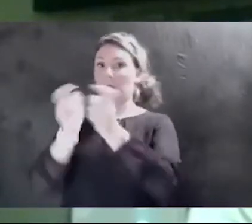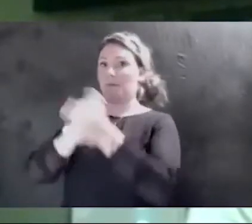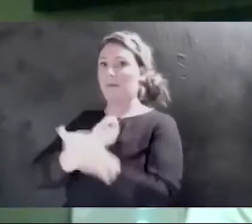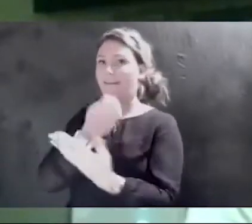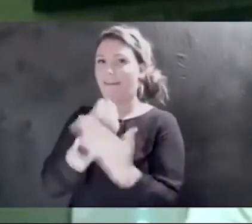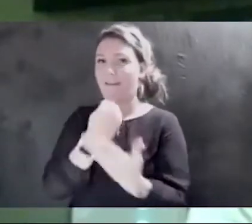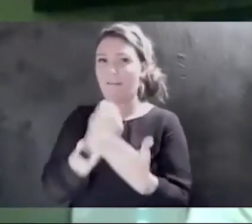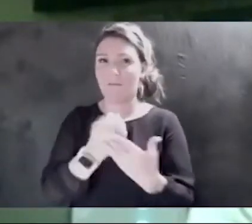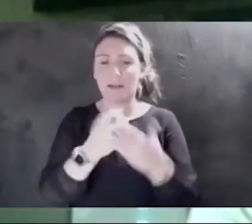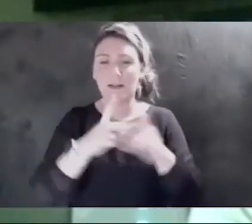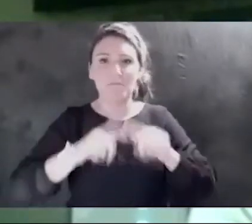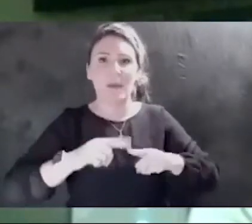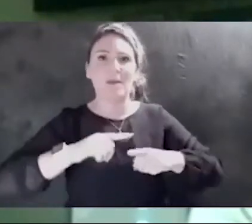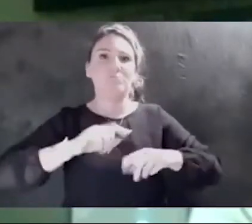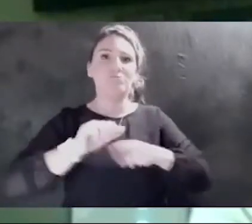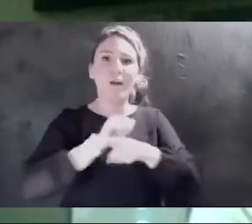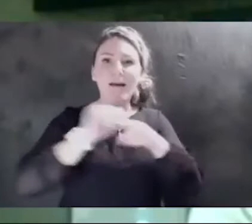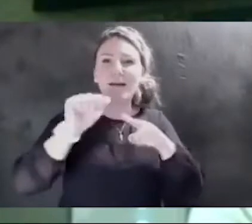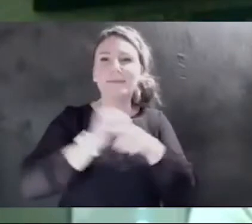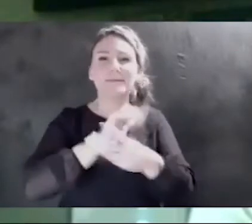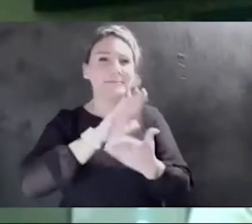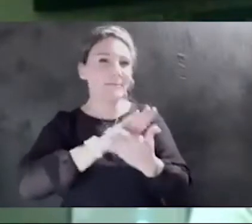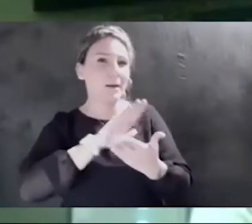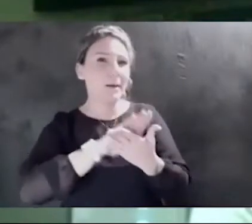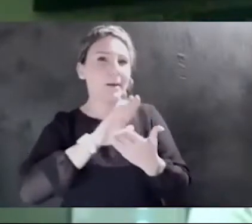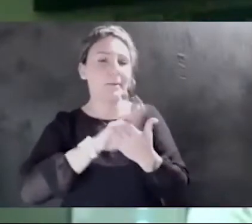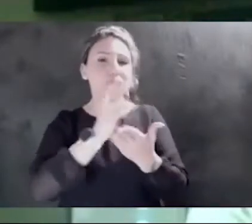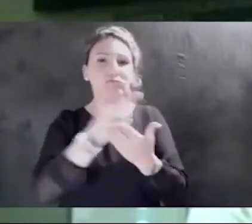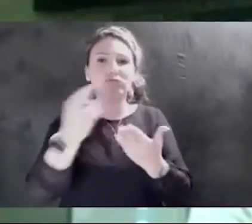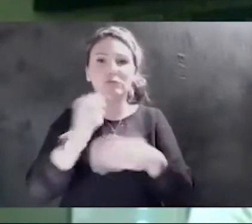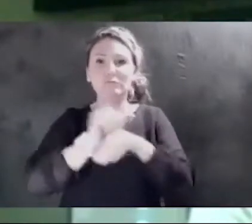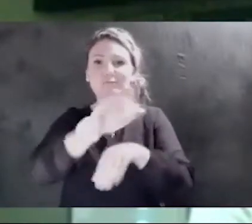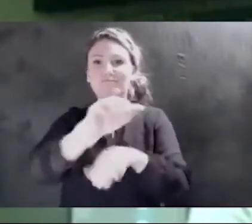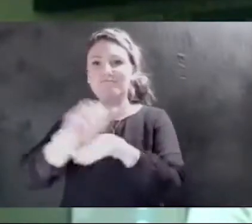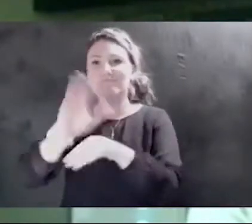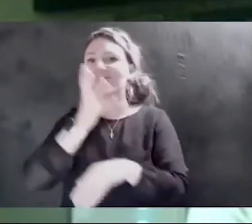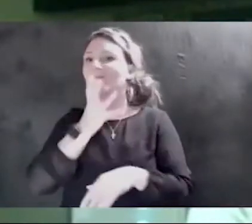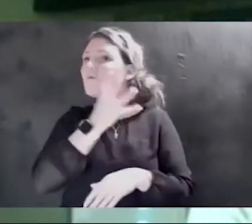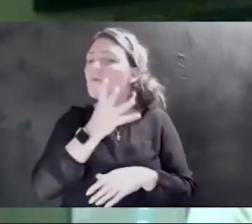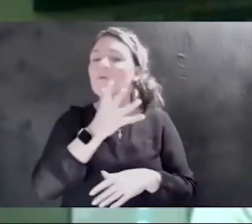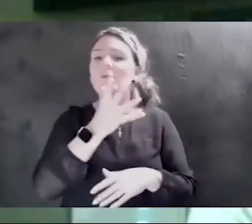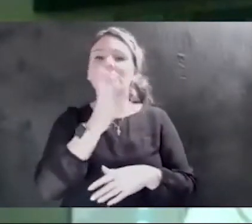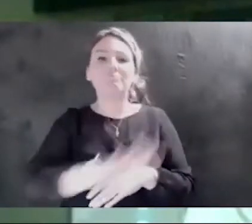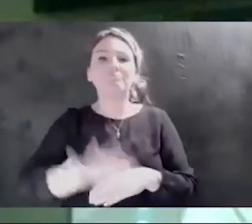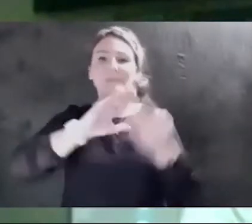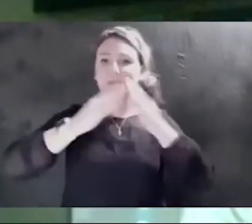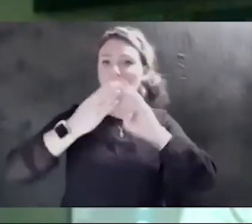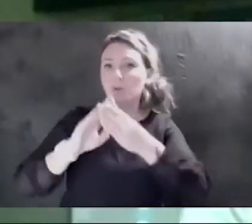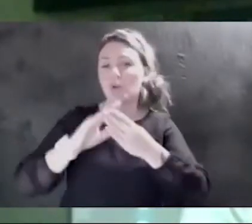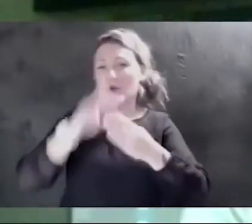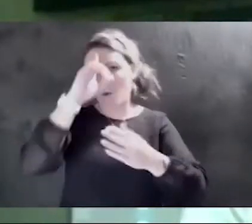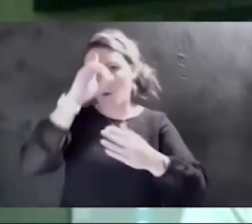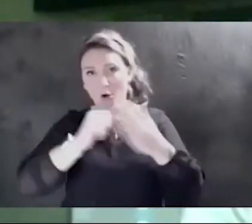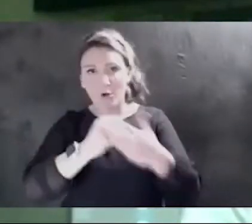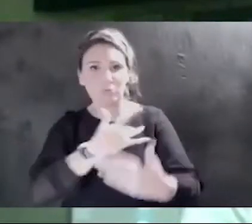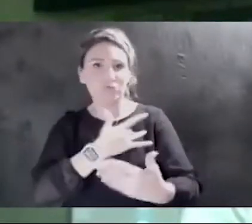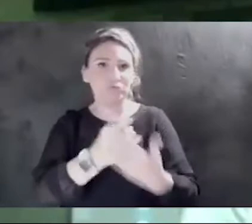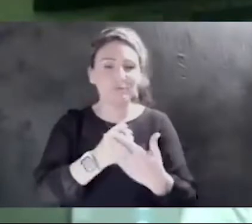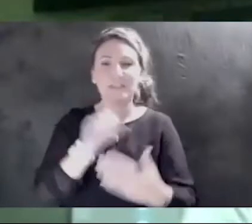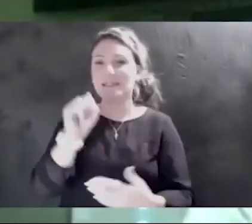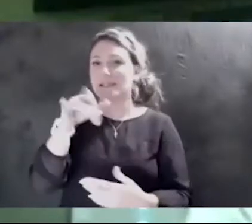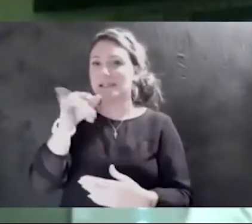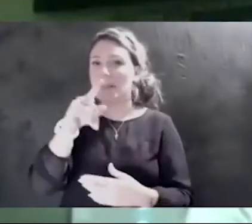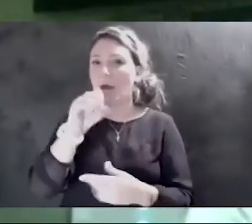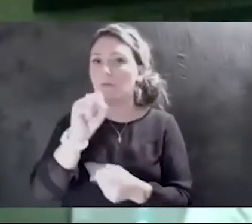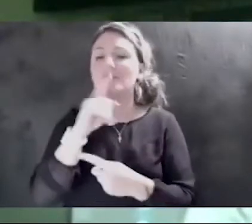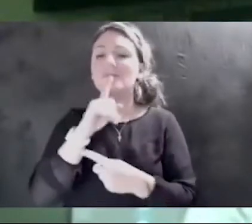and academic resources to our rural communities that we have for heart attack, stroke, sepsis, and other conditions. To